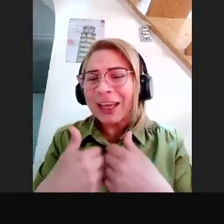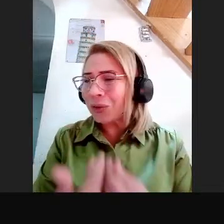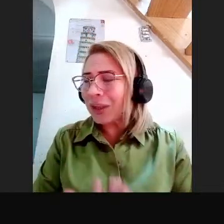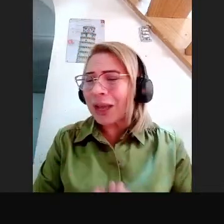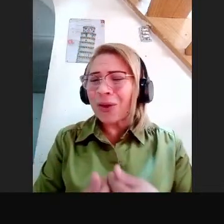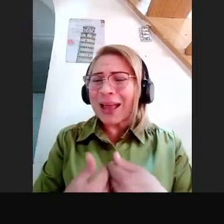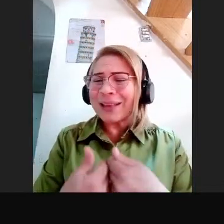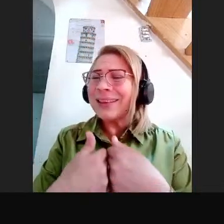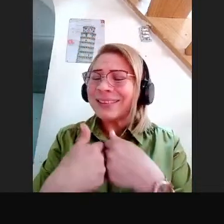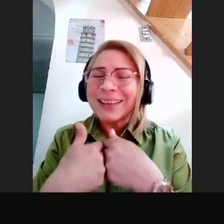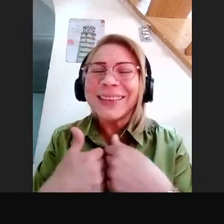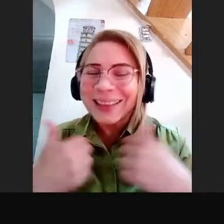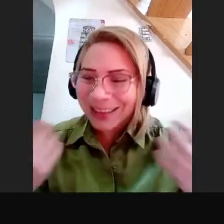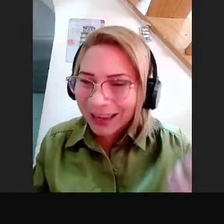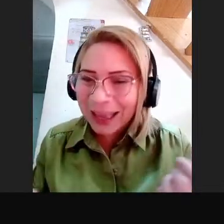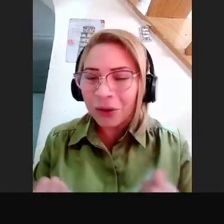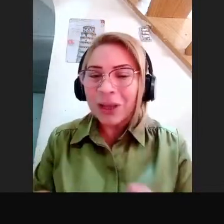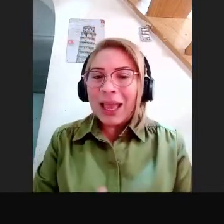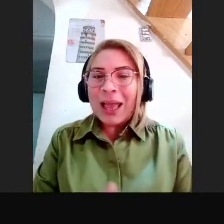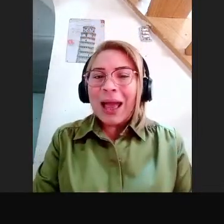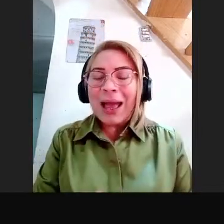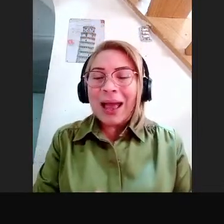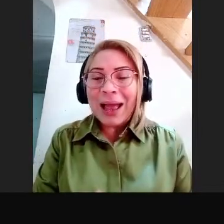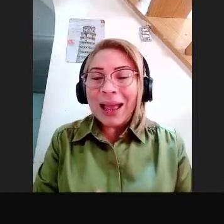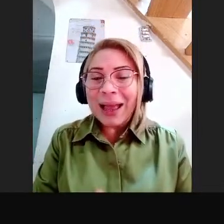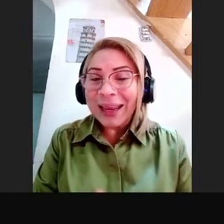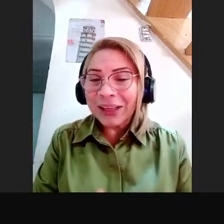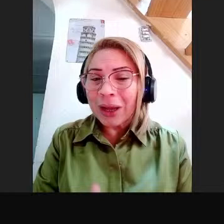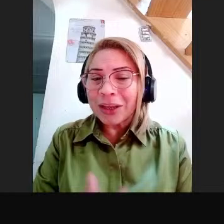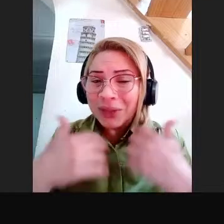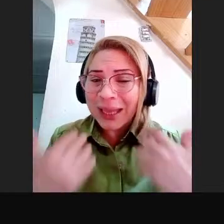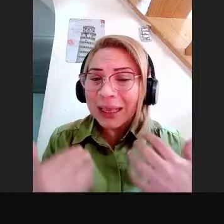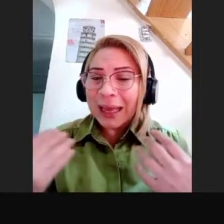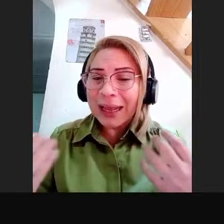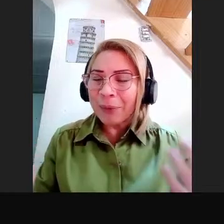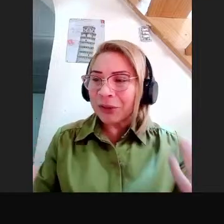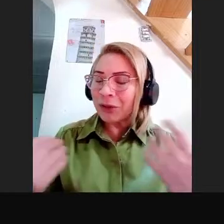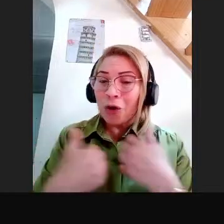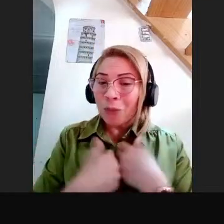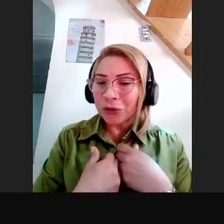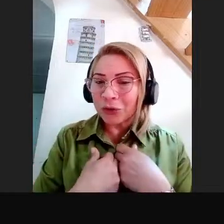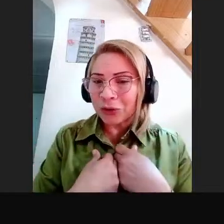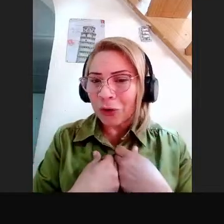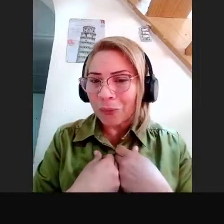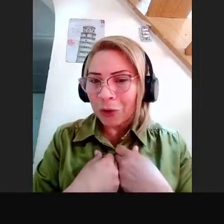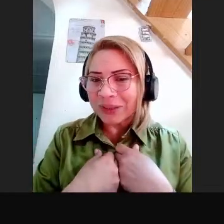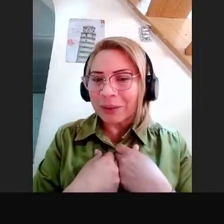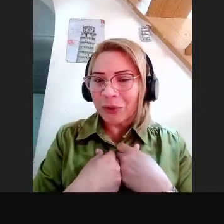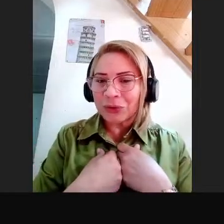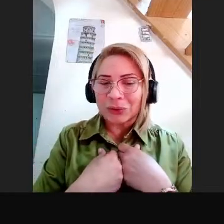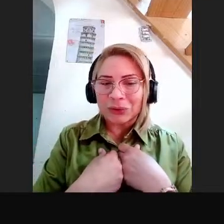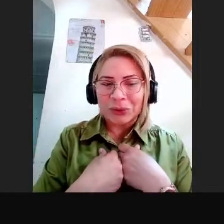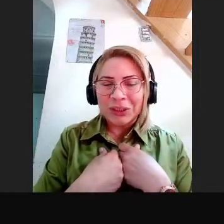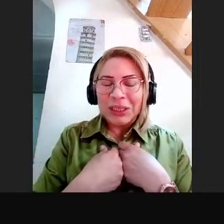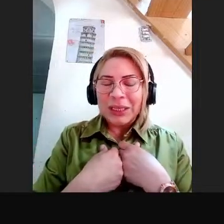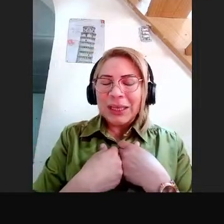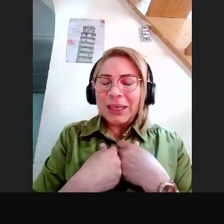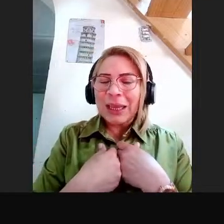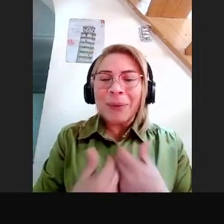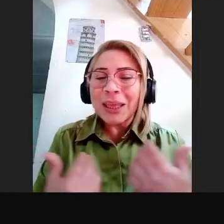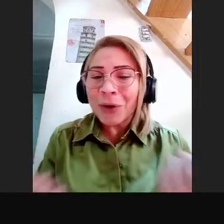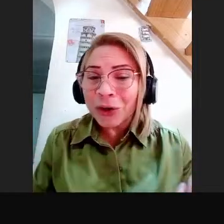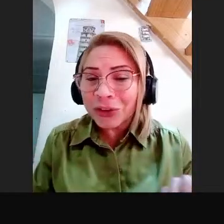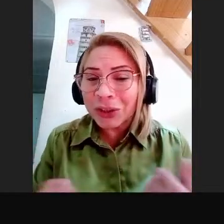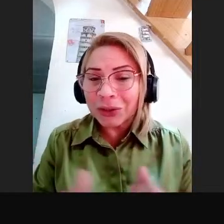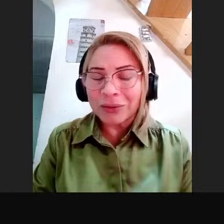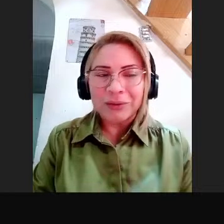I love to hear all this valuable information from these experts that have studied and have taken the